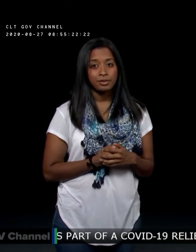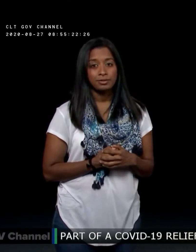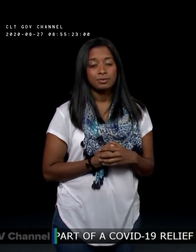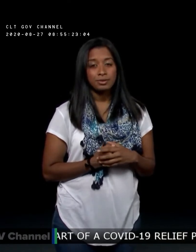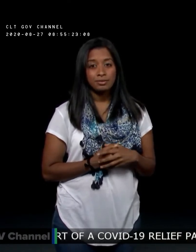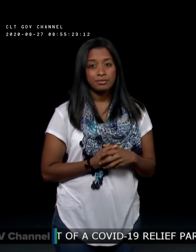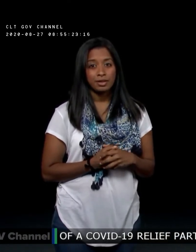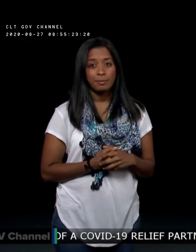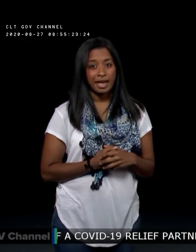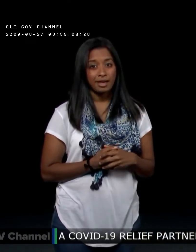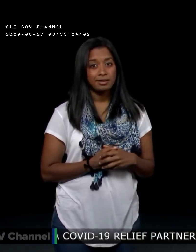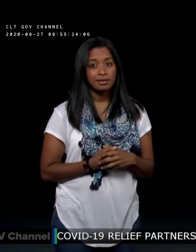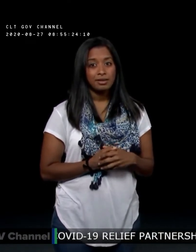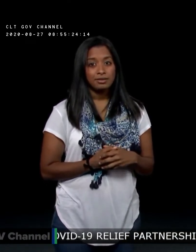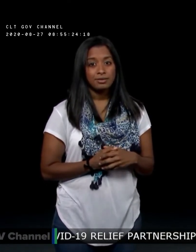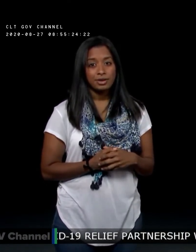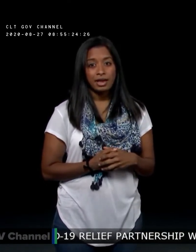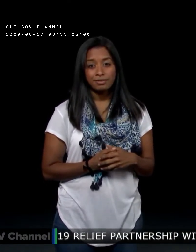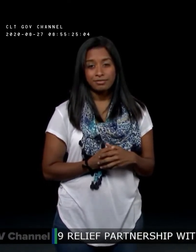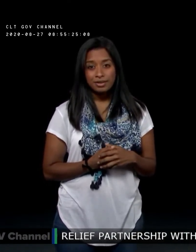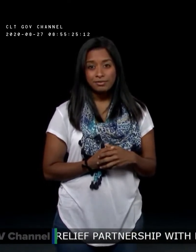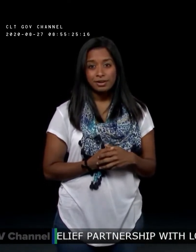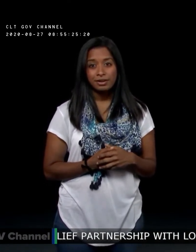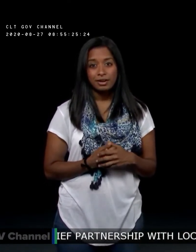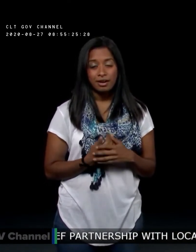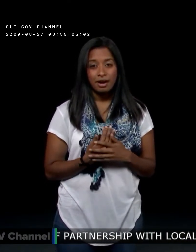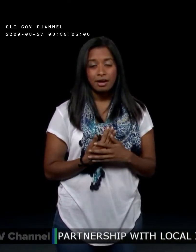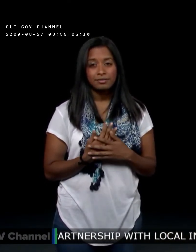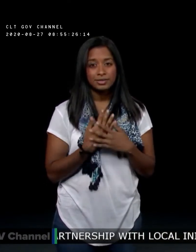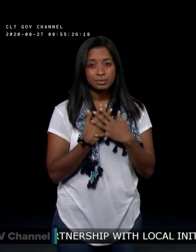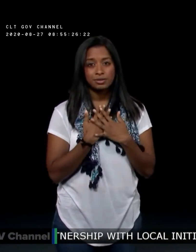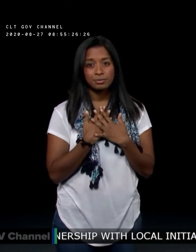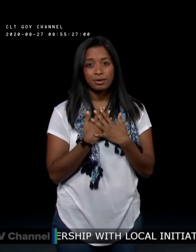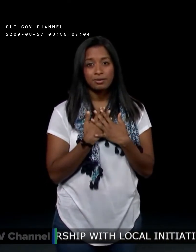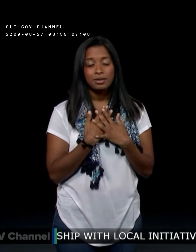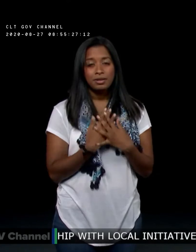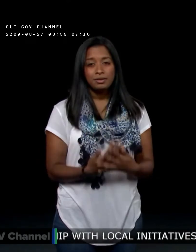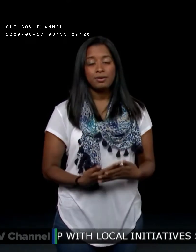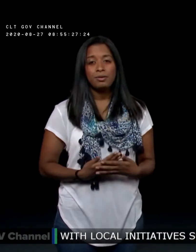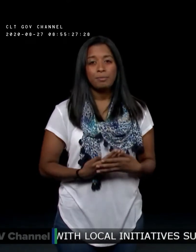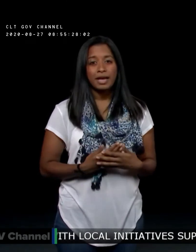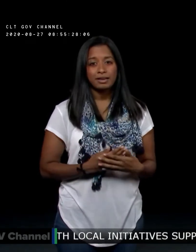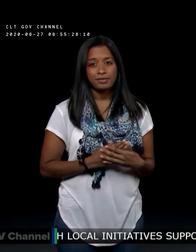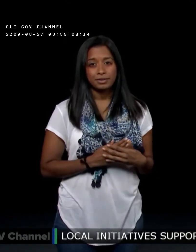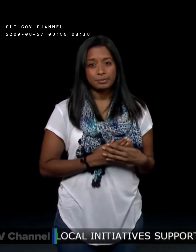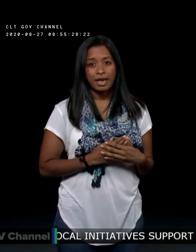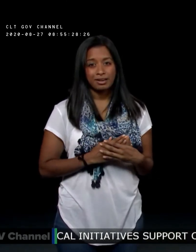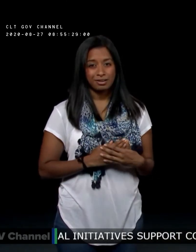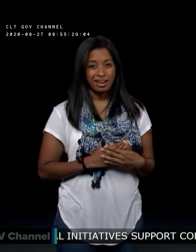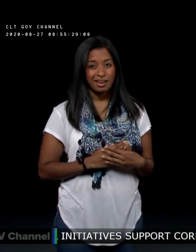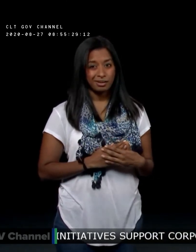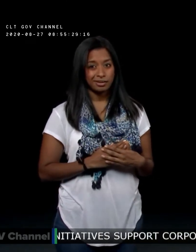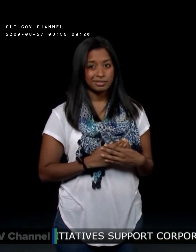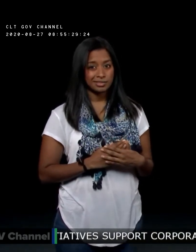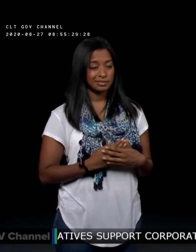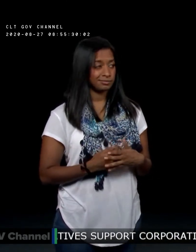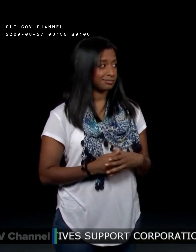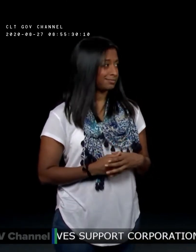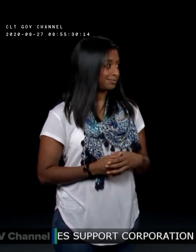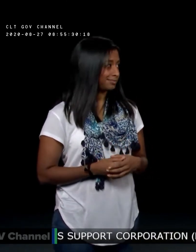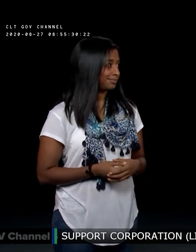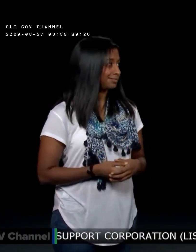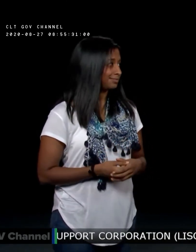have the flu, you feel bad. You can have a fever, a cough, sore throat. Your whole body feels bad and your head